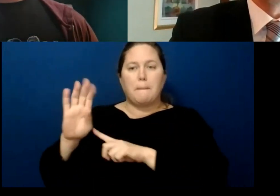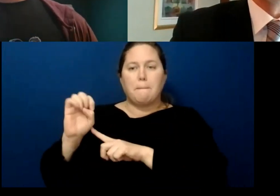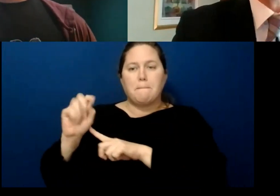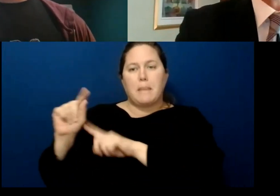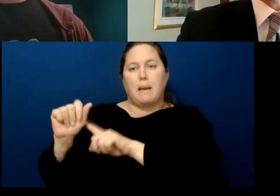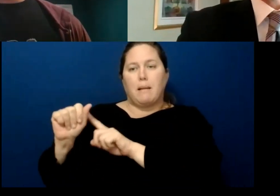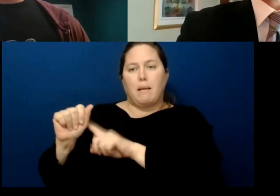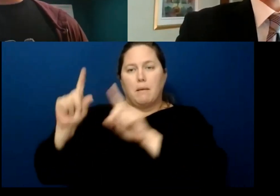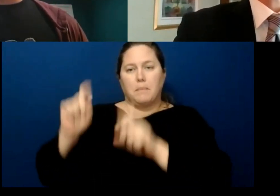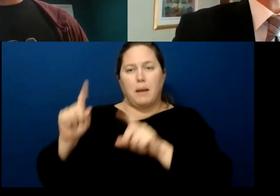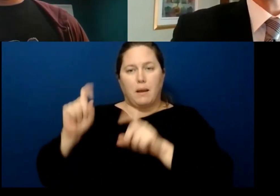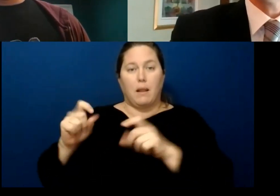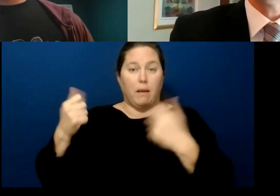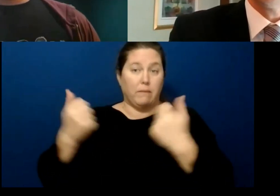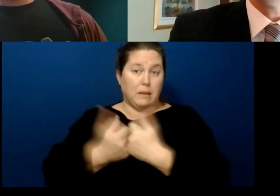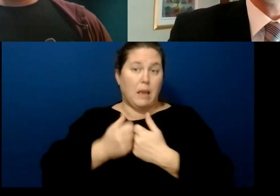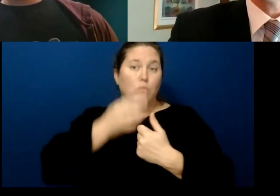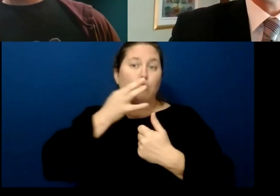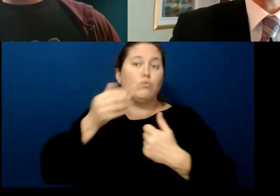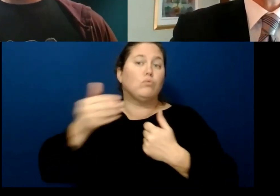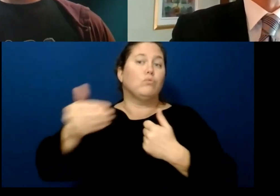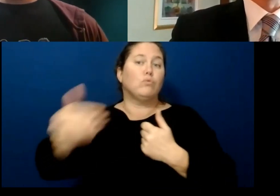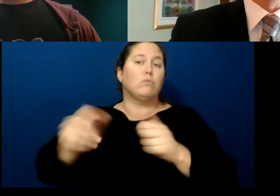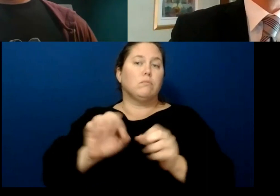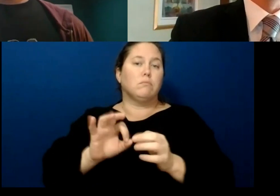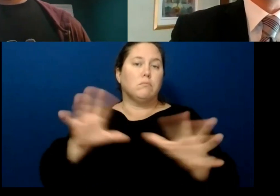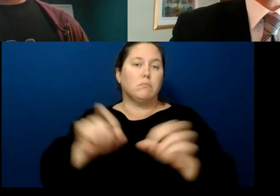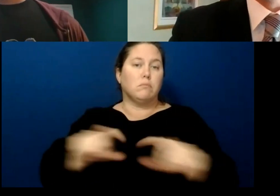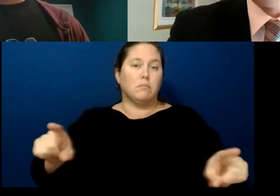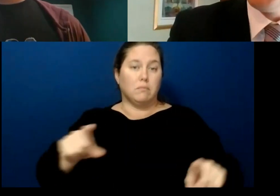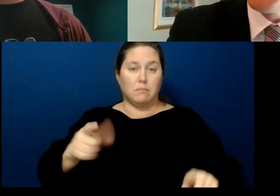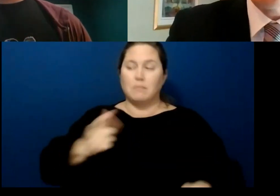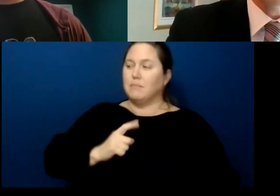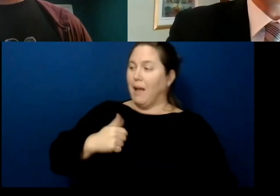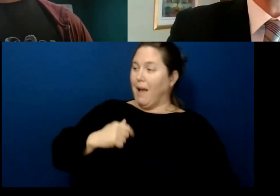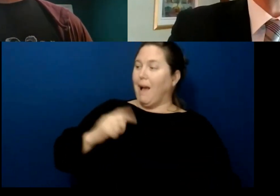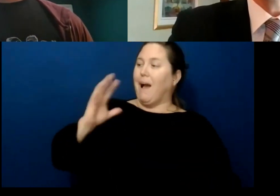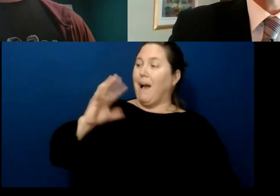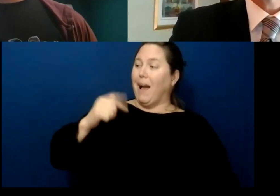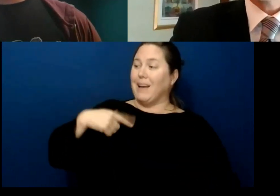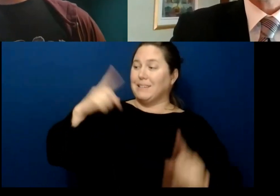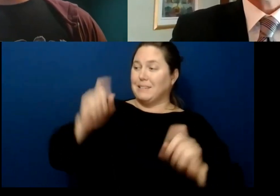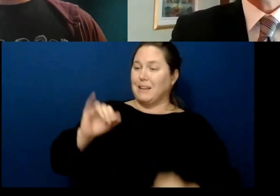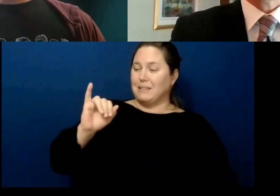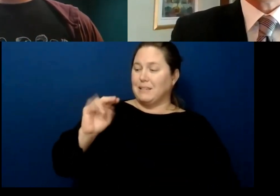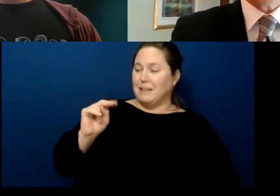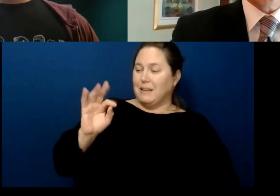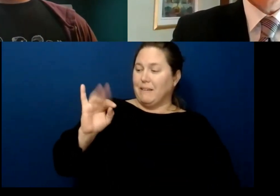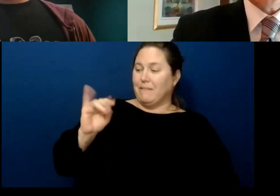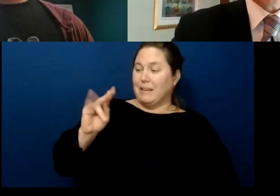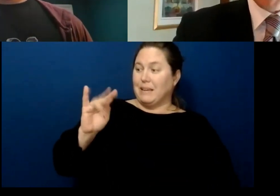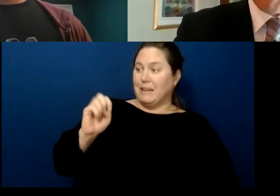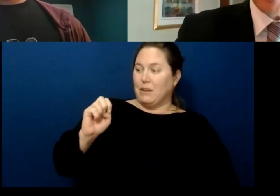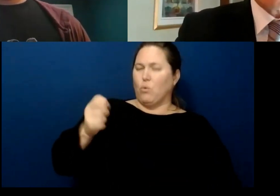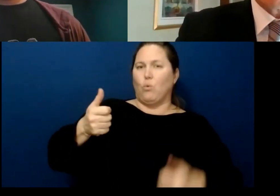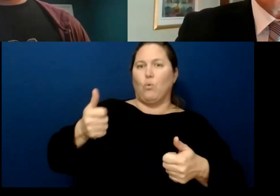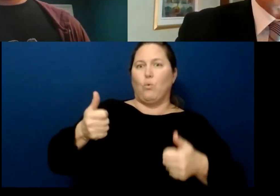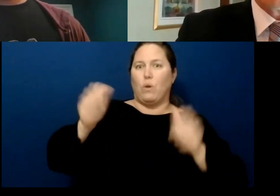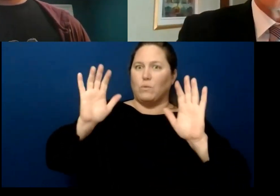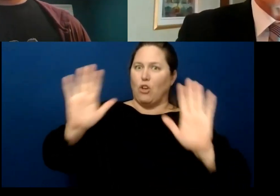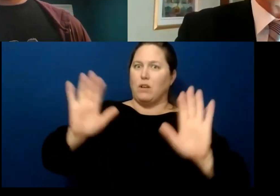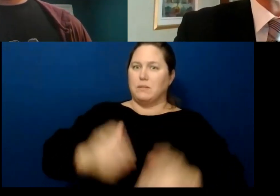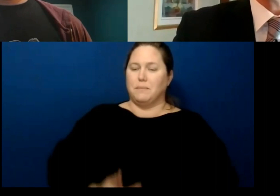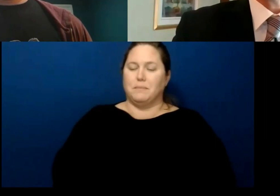out. Awesome. Logan says, I tested Infinite and it was awesome. Nice. That's great. So what we're going to take just a quick sort of pause